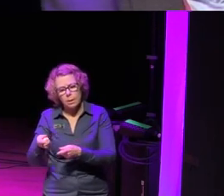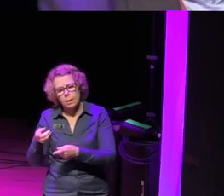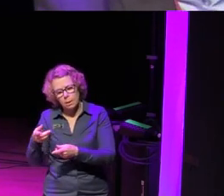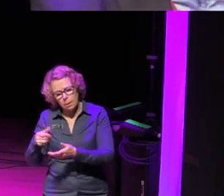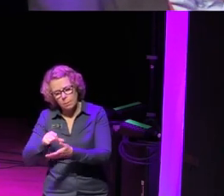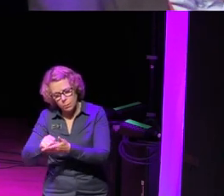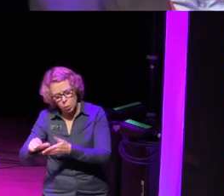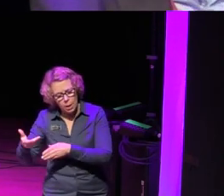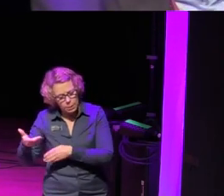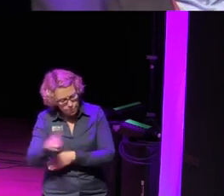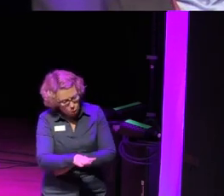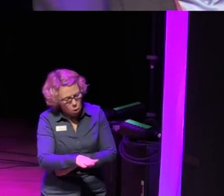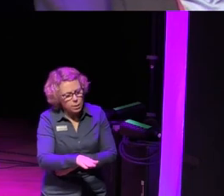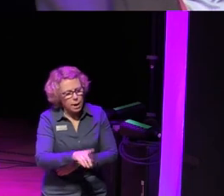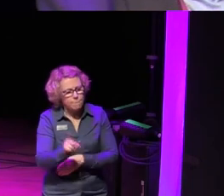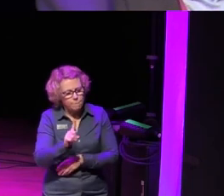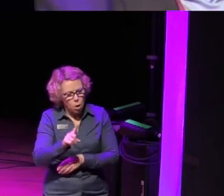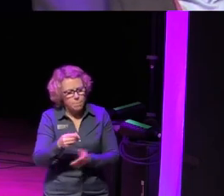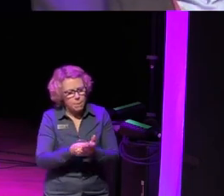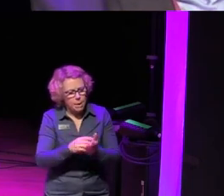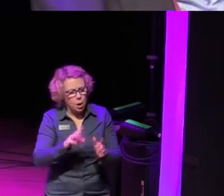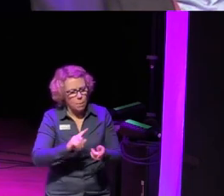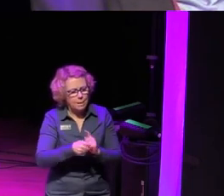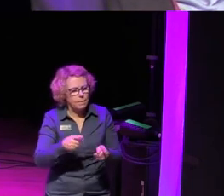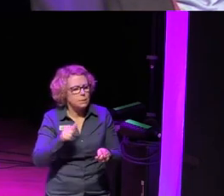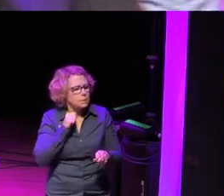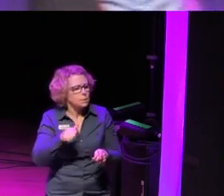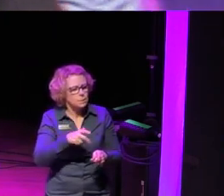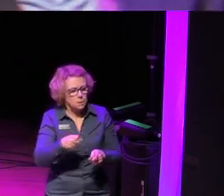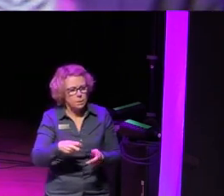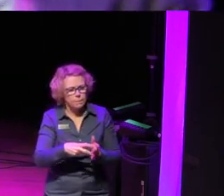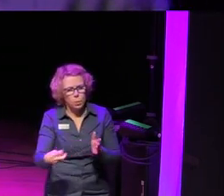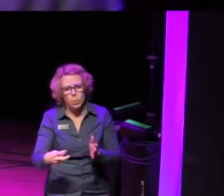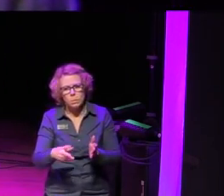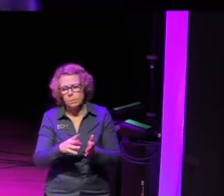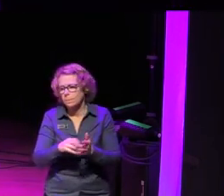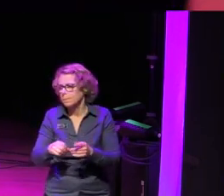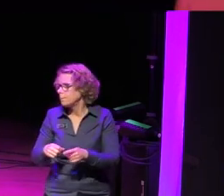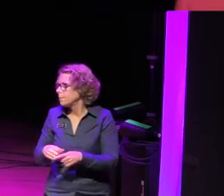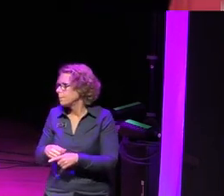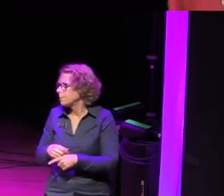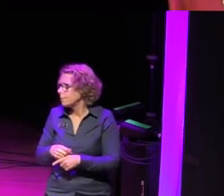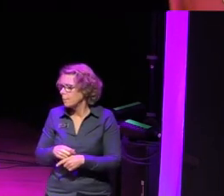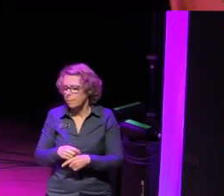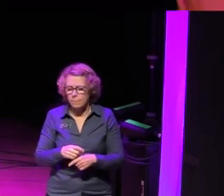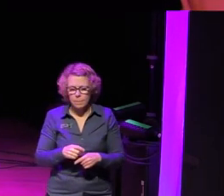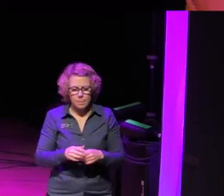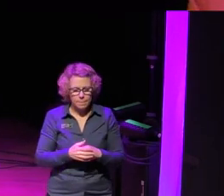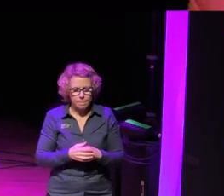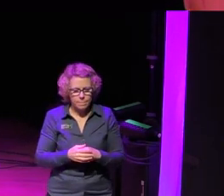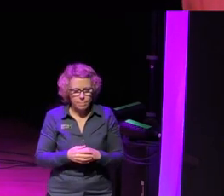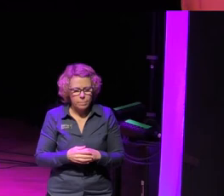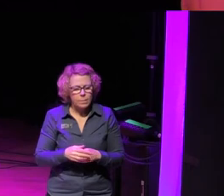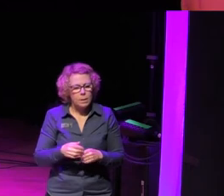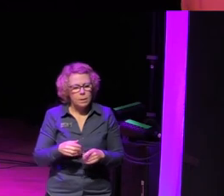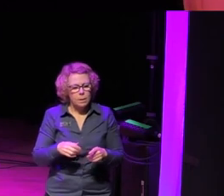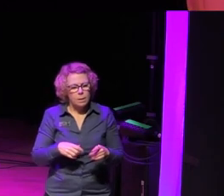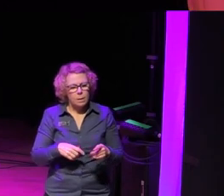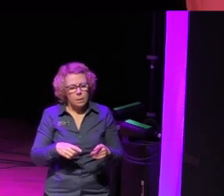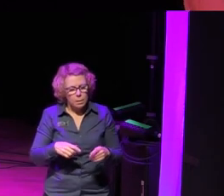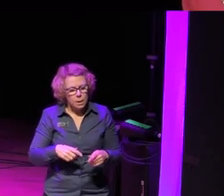countries where the money has been stolen. Thank you. And very quickly, don't fight corruption, build democracy,